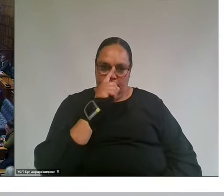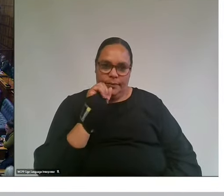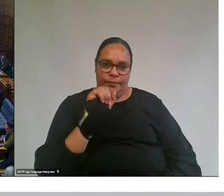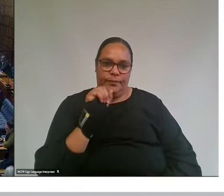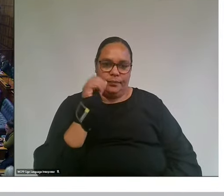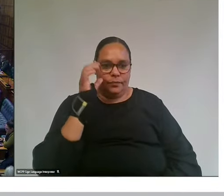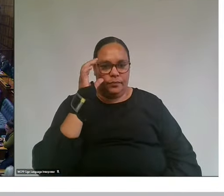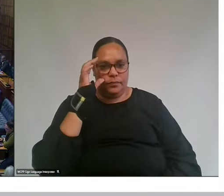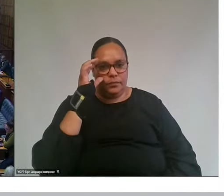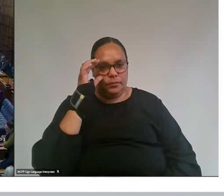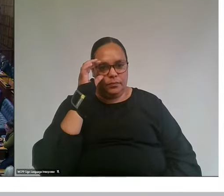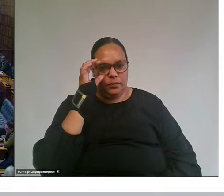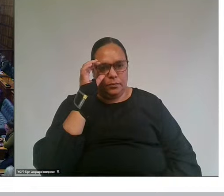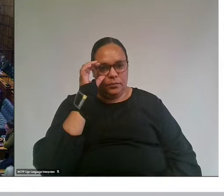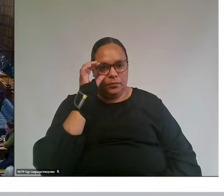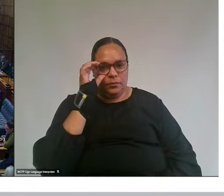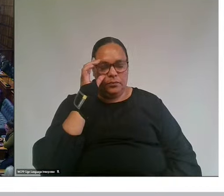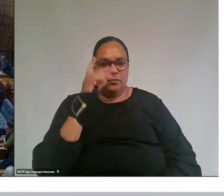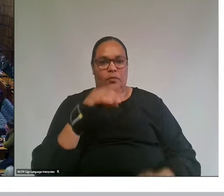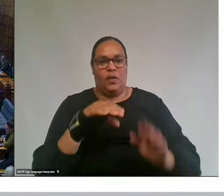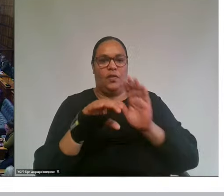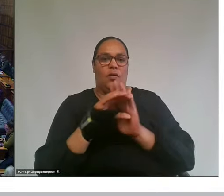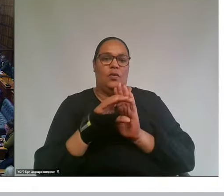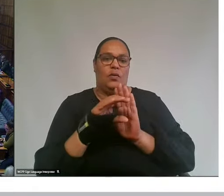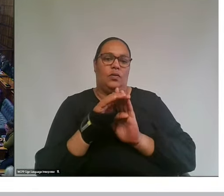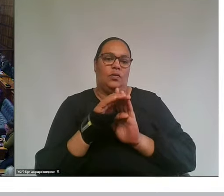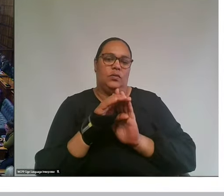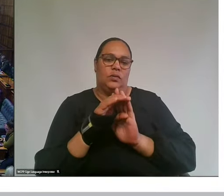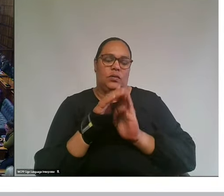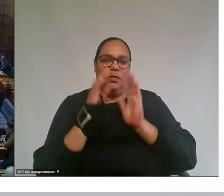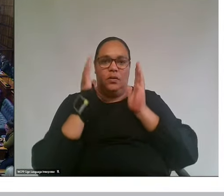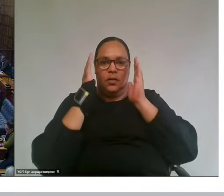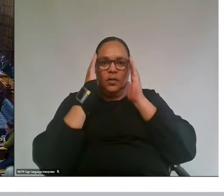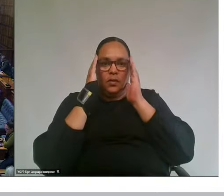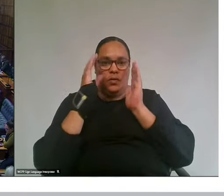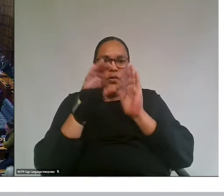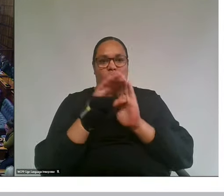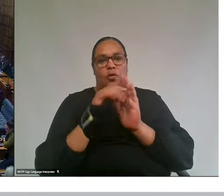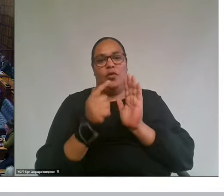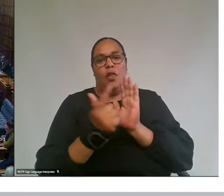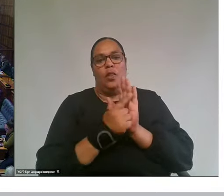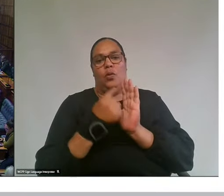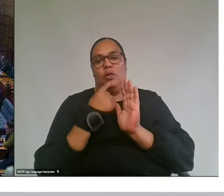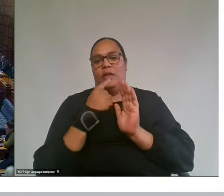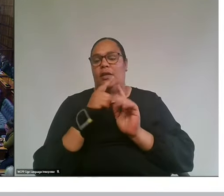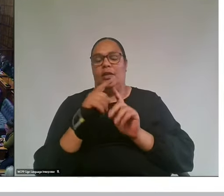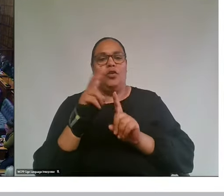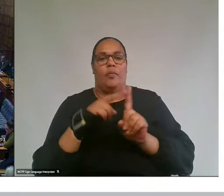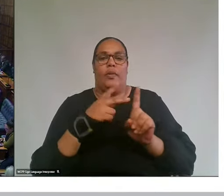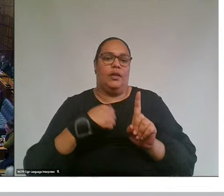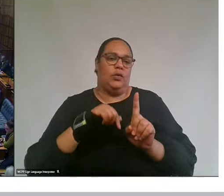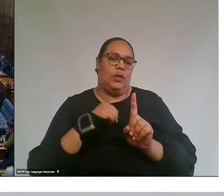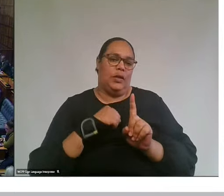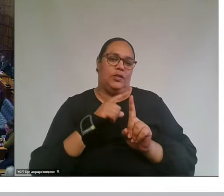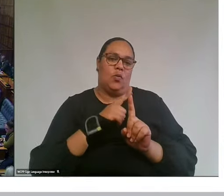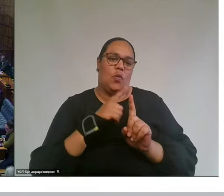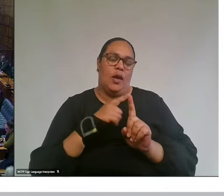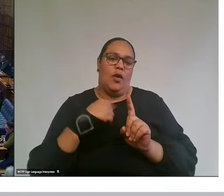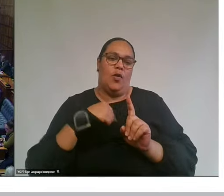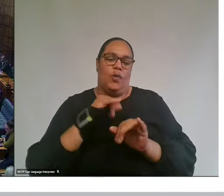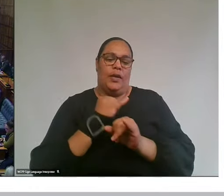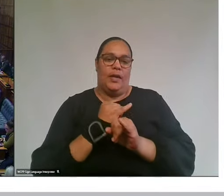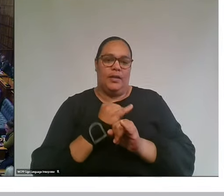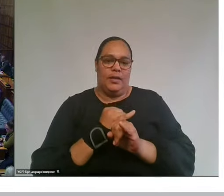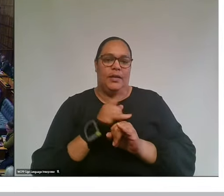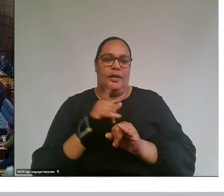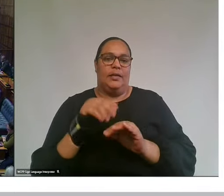the um the clause and the the the the law that you had cited does not apply to us because uh as an entity that is